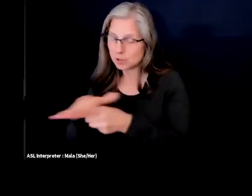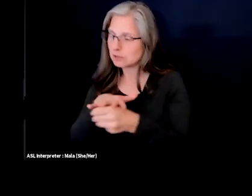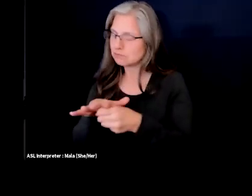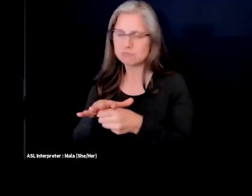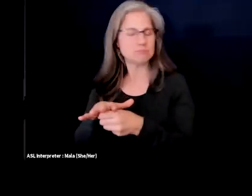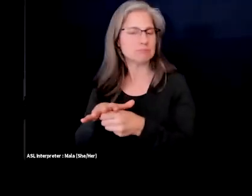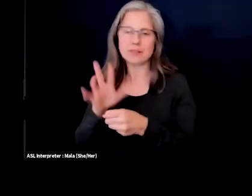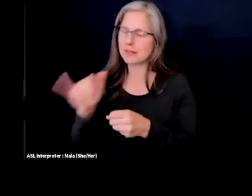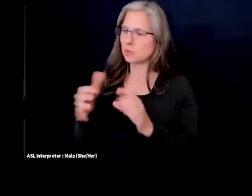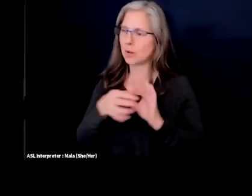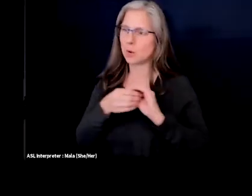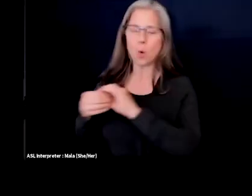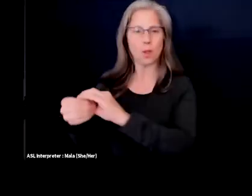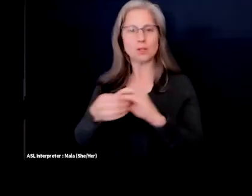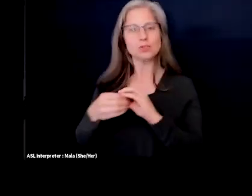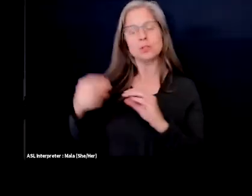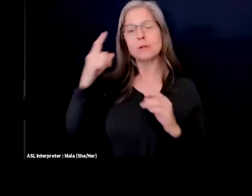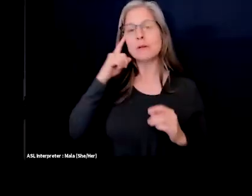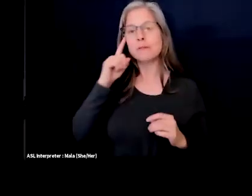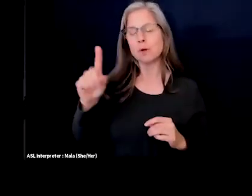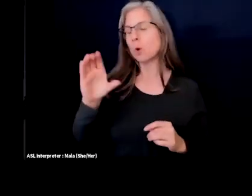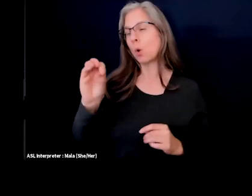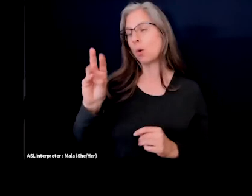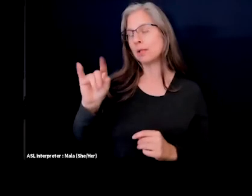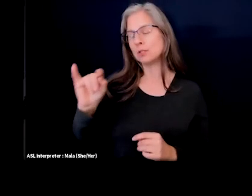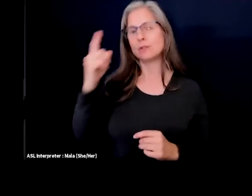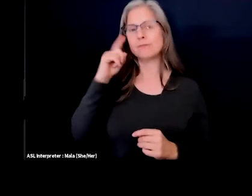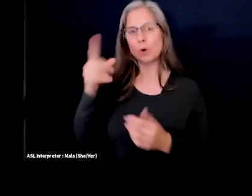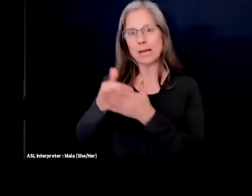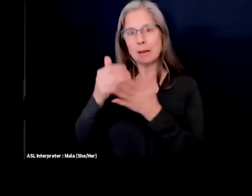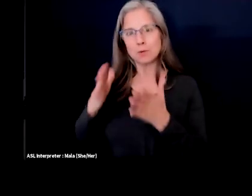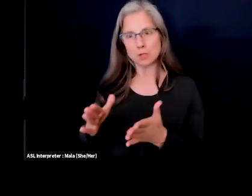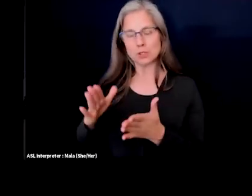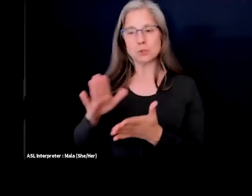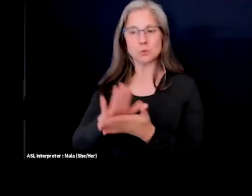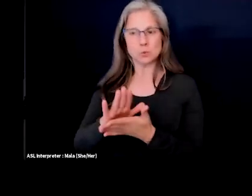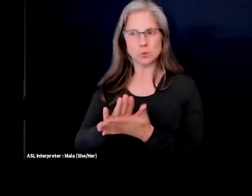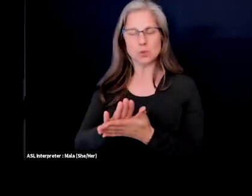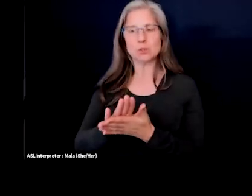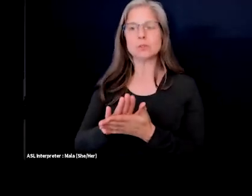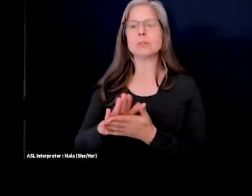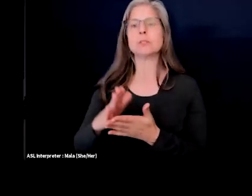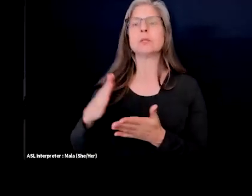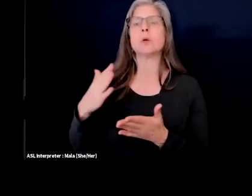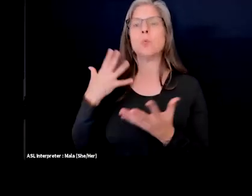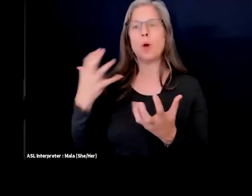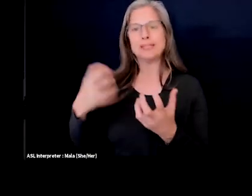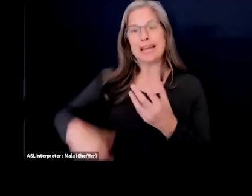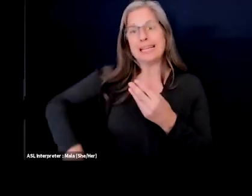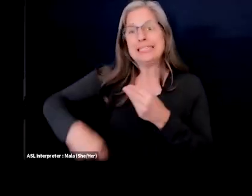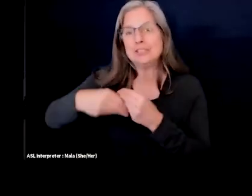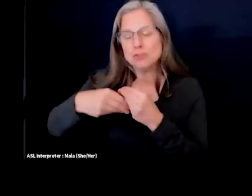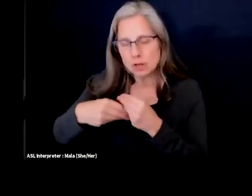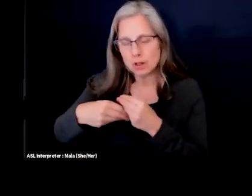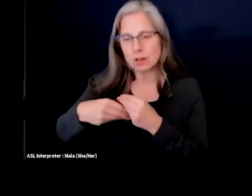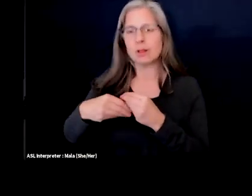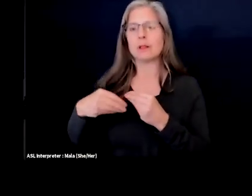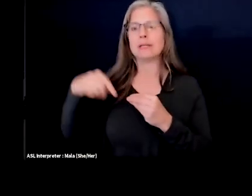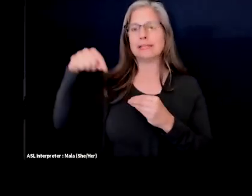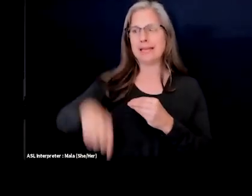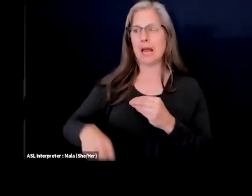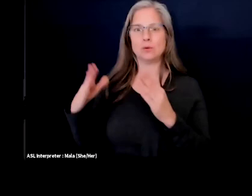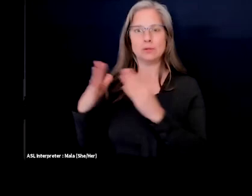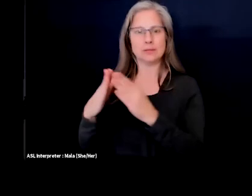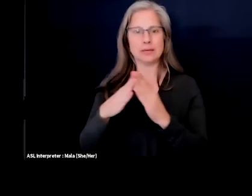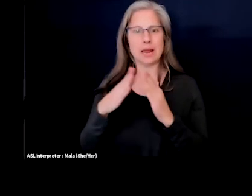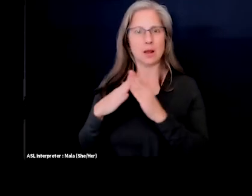Coalition for Neighborhood Schools supports the creation of additional downtown school facilities at 720